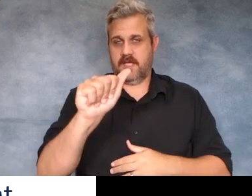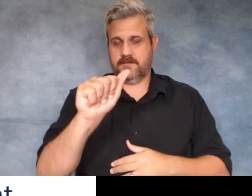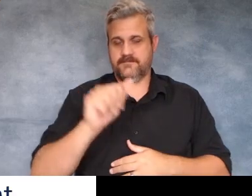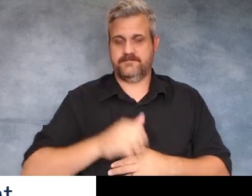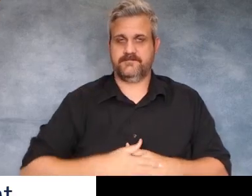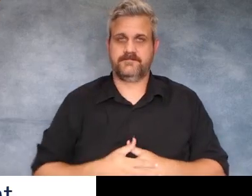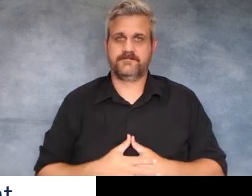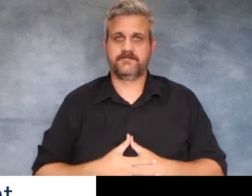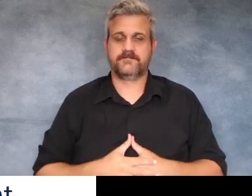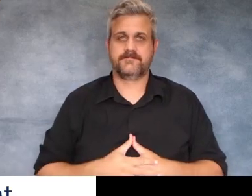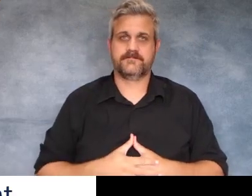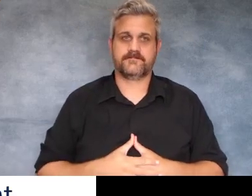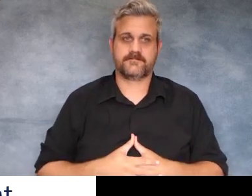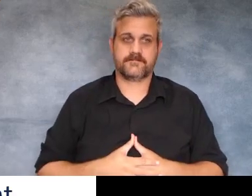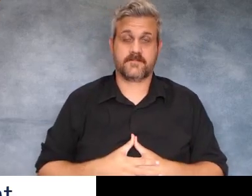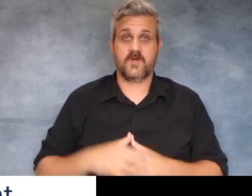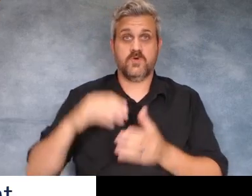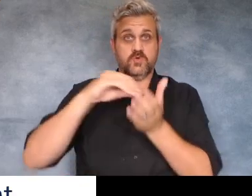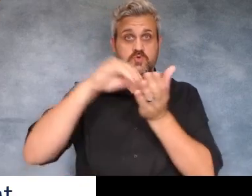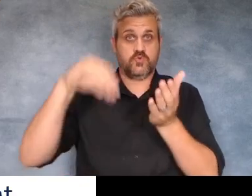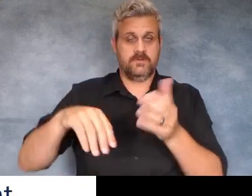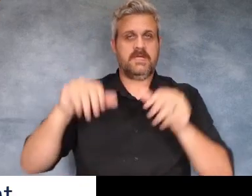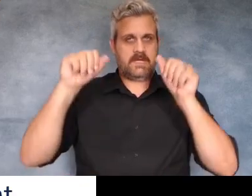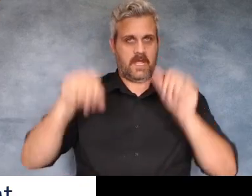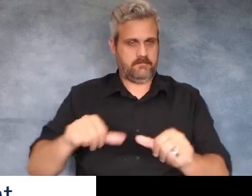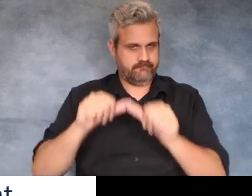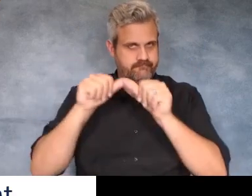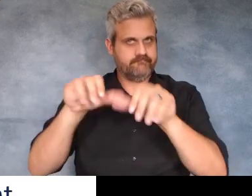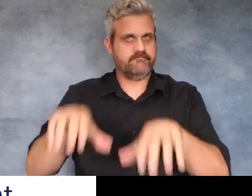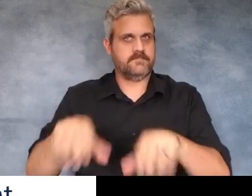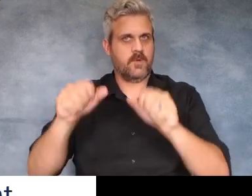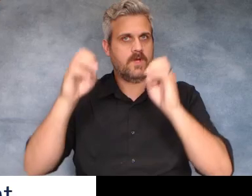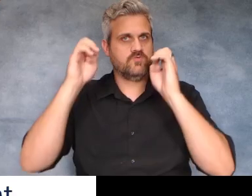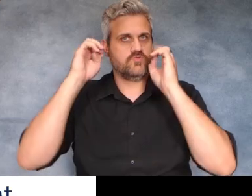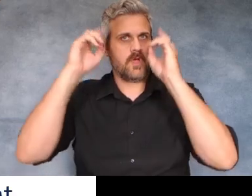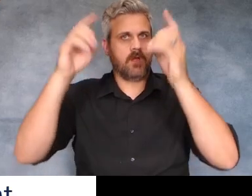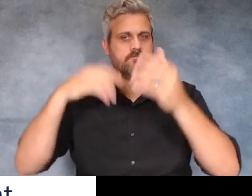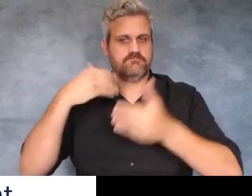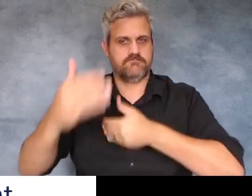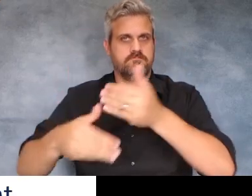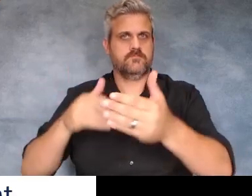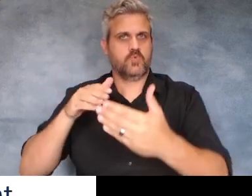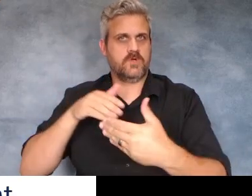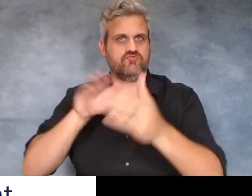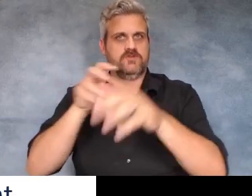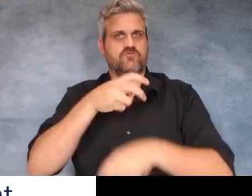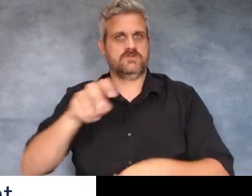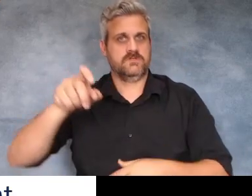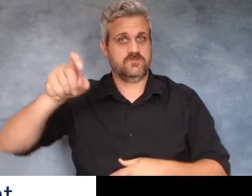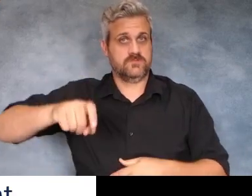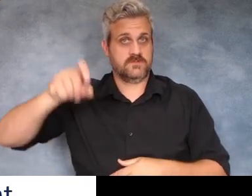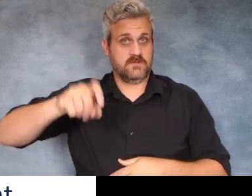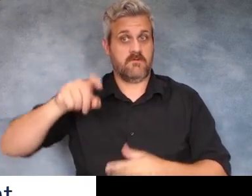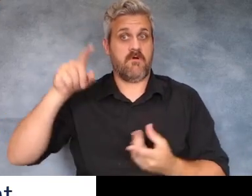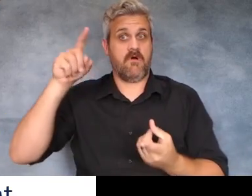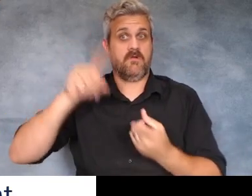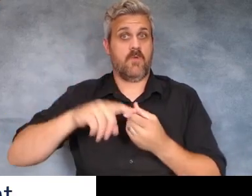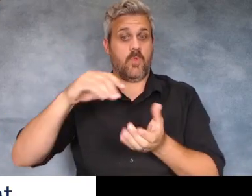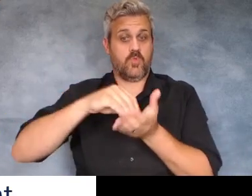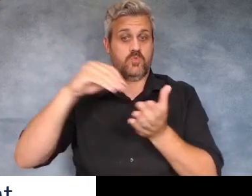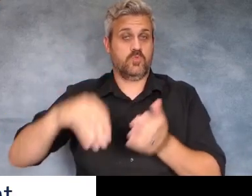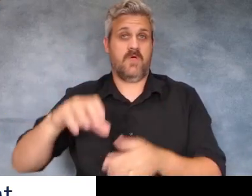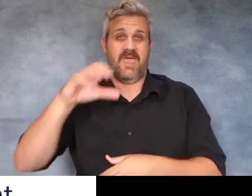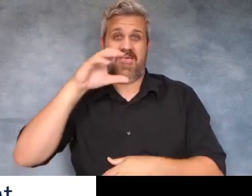IDEA. A student may continue with their education to address transition needs until the student ages